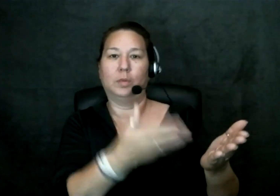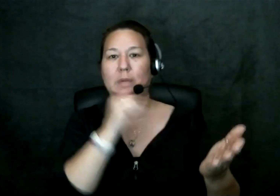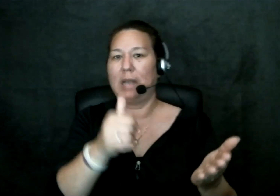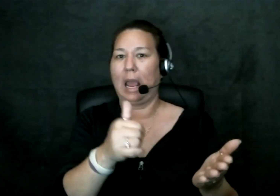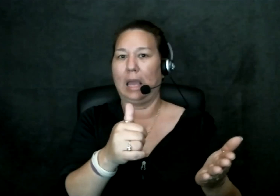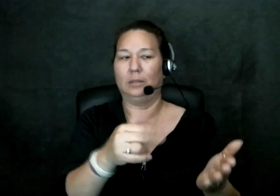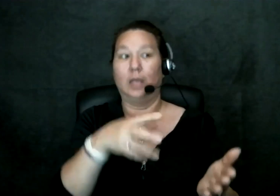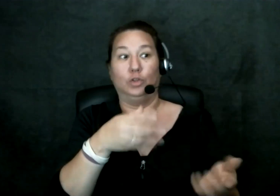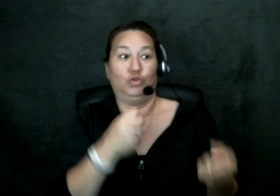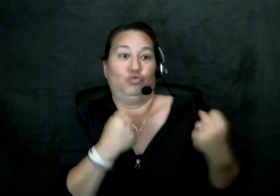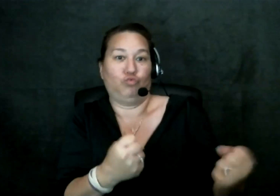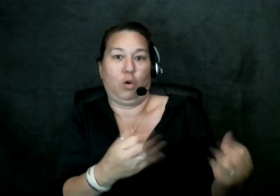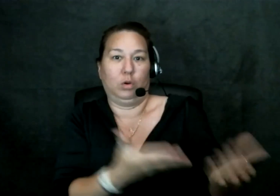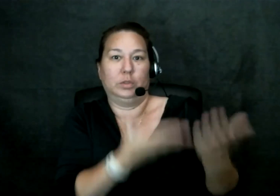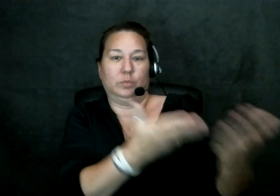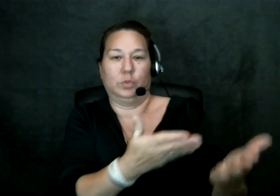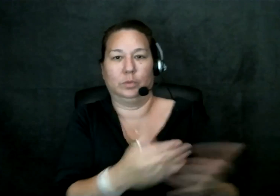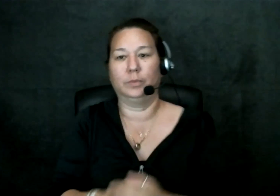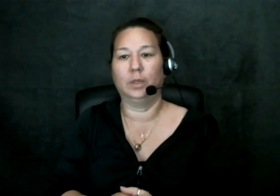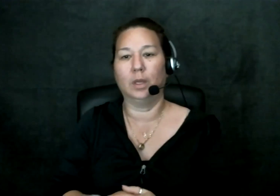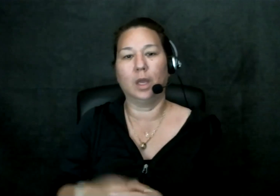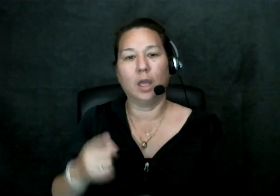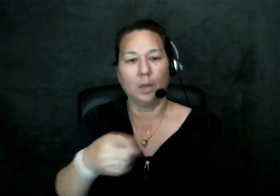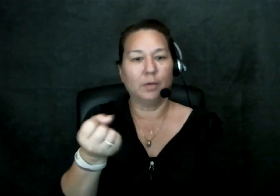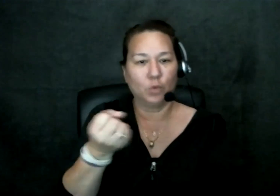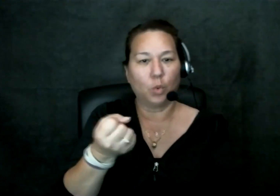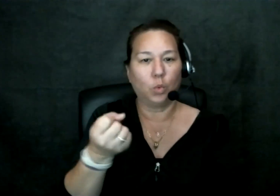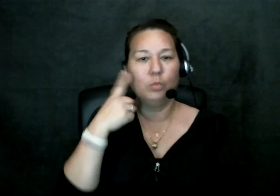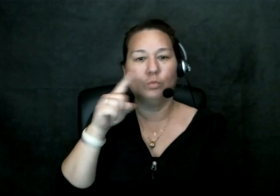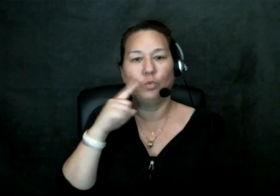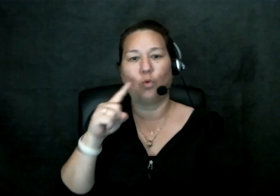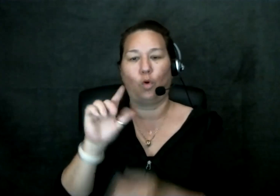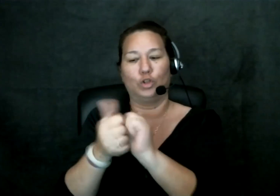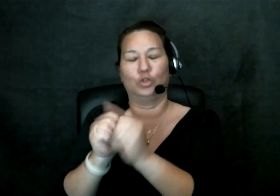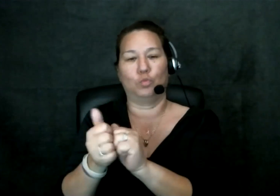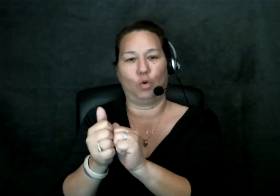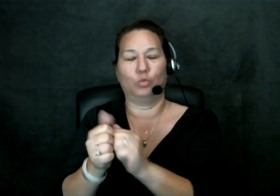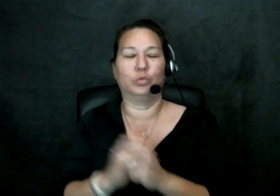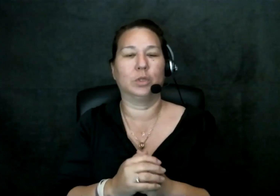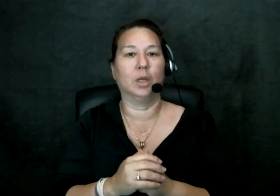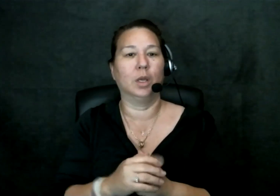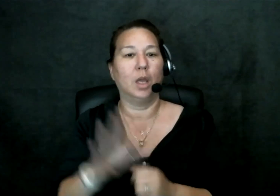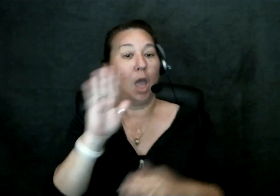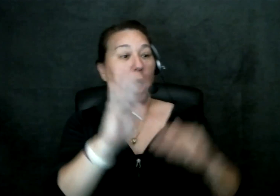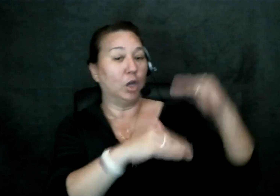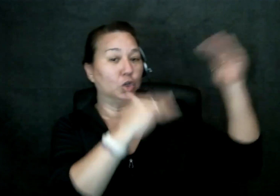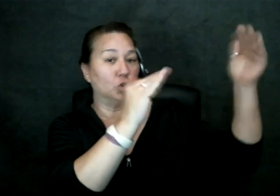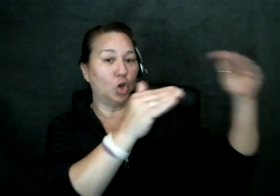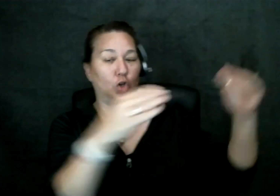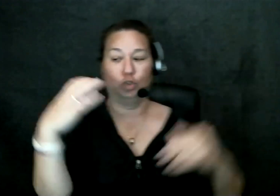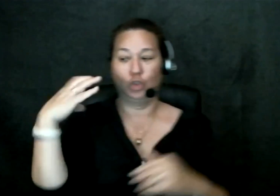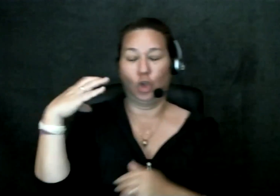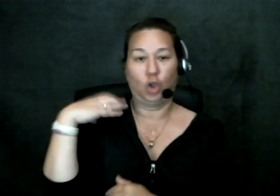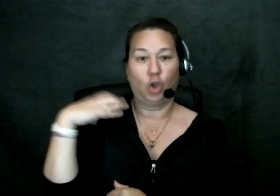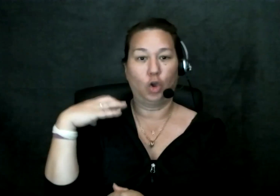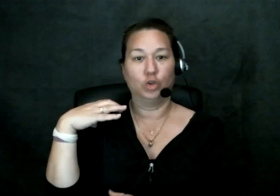E. There is another sports question just to try to clear it up. Do adult coaches and officials need to wear